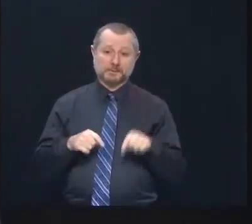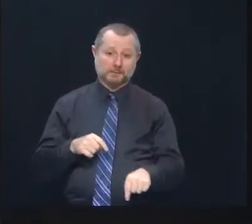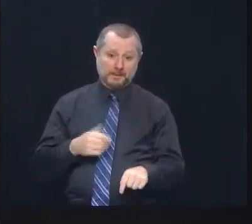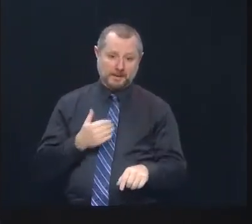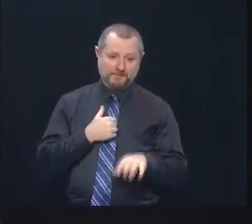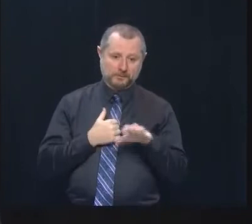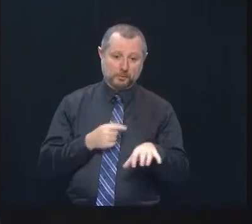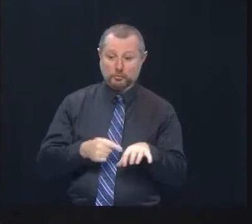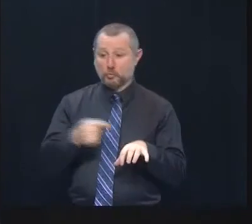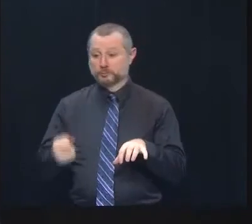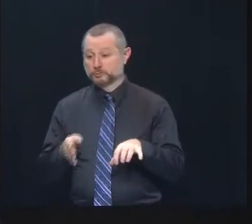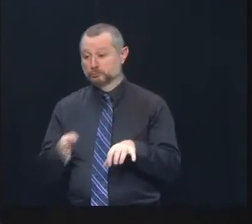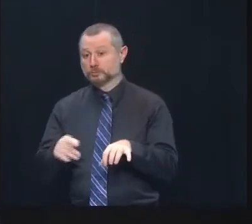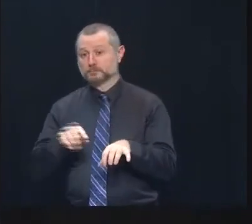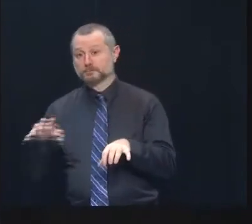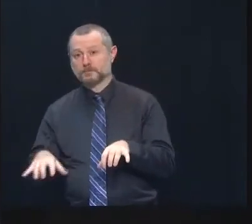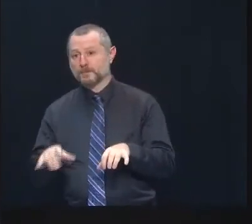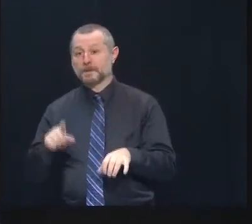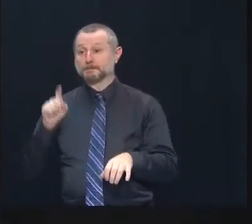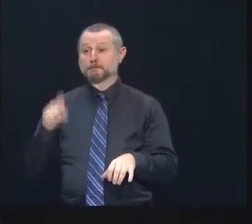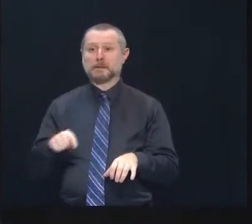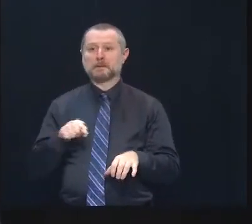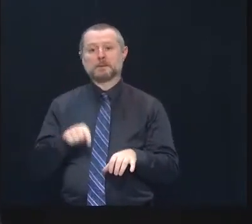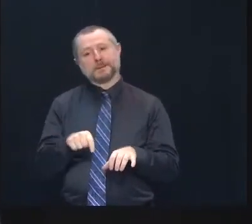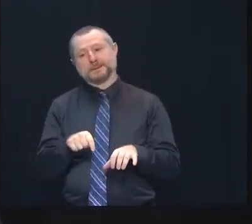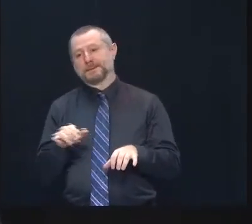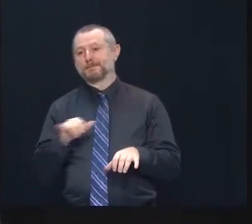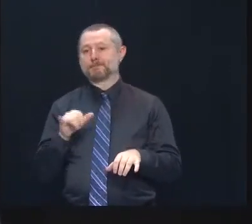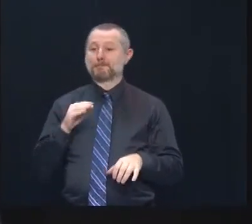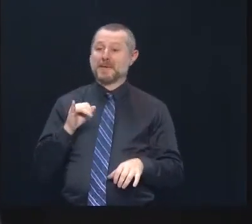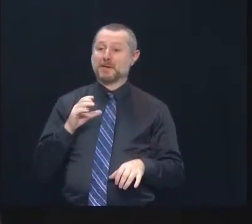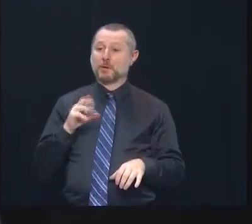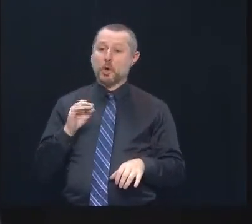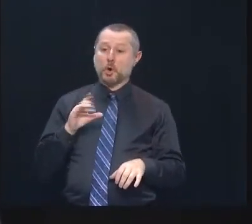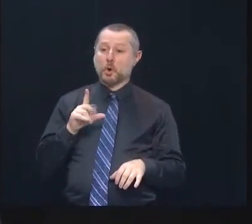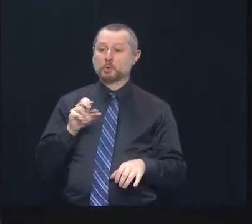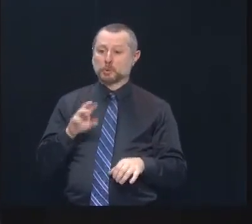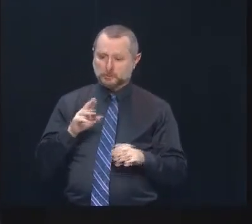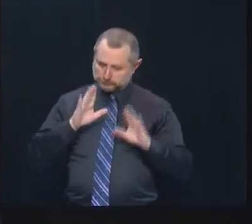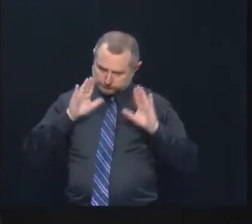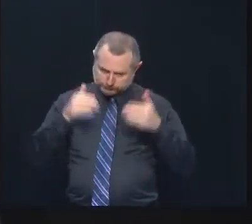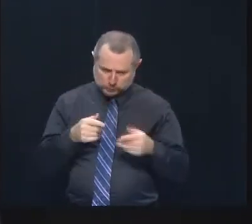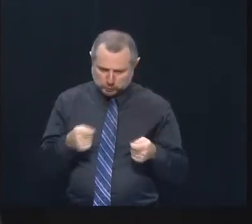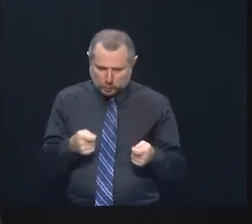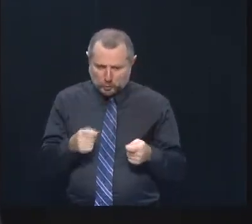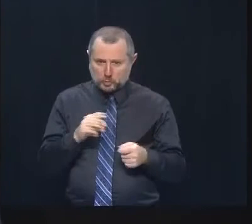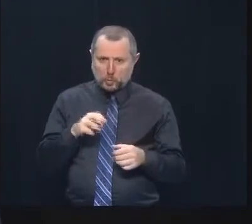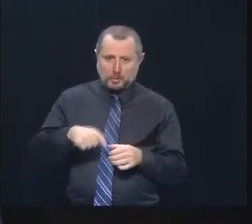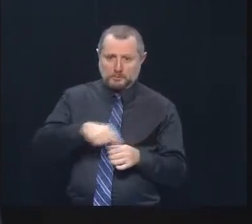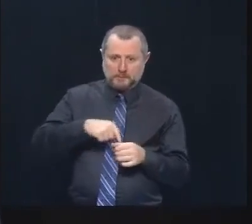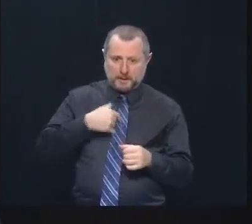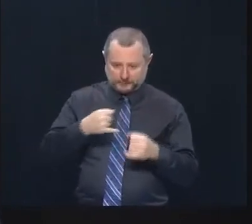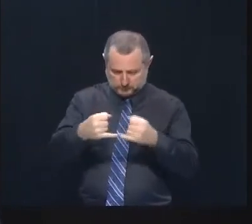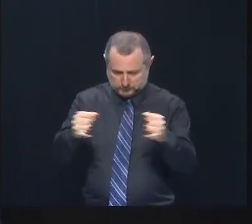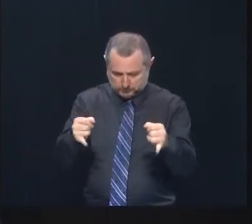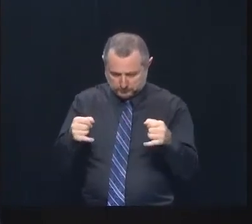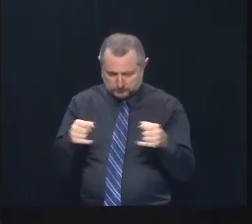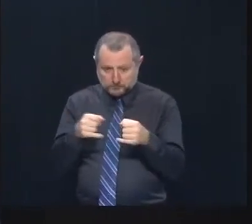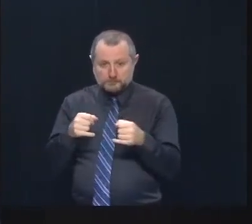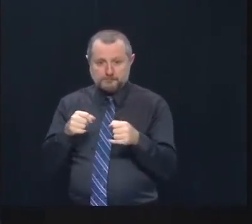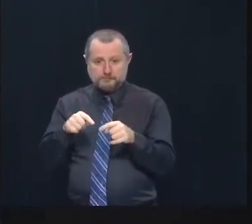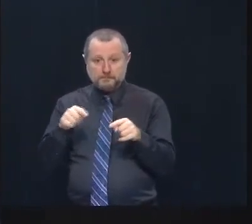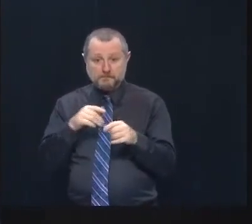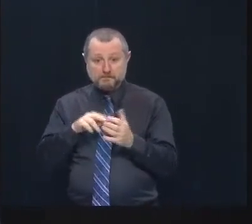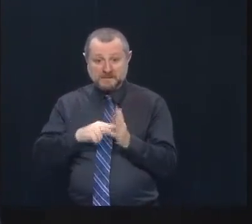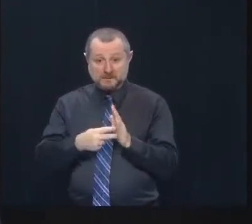you have to draw the line somewhere, right? And wherever you draw the line, there's always going to be somebody on the other side of the